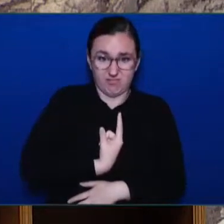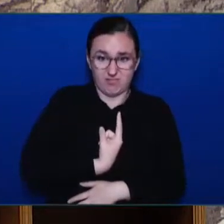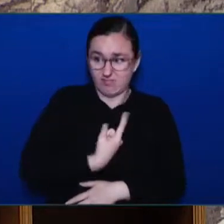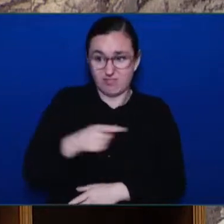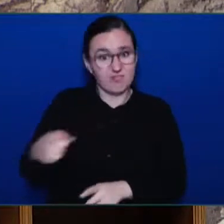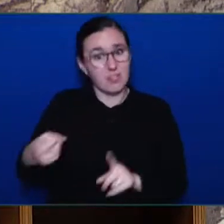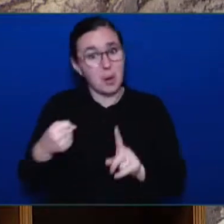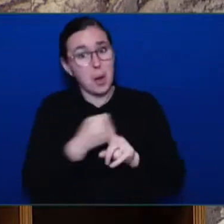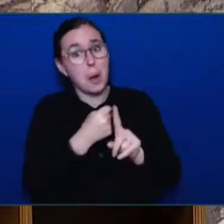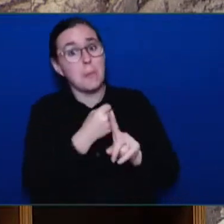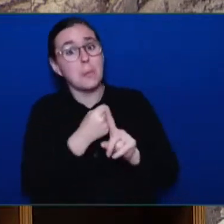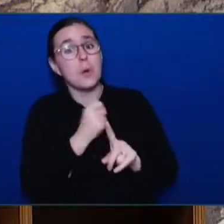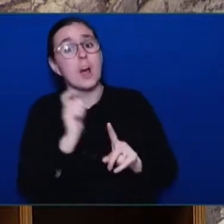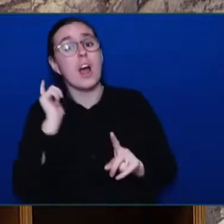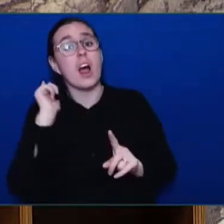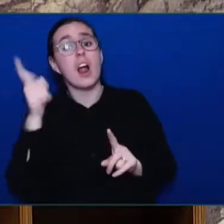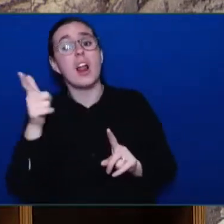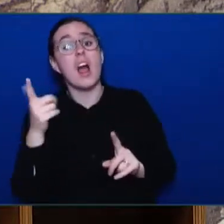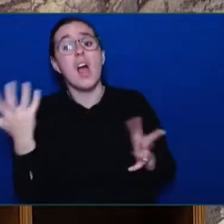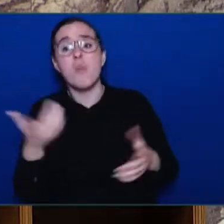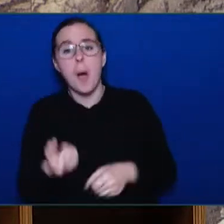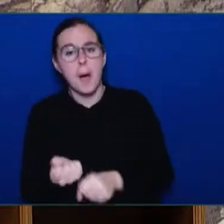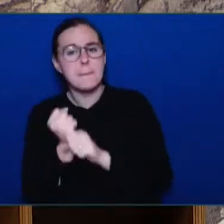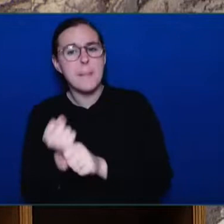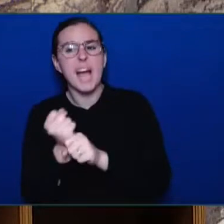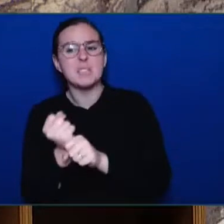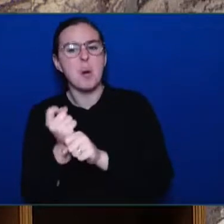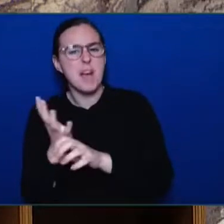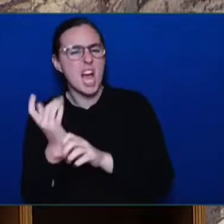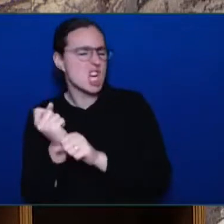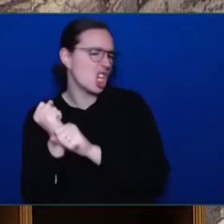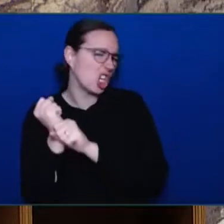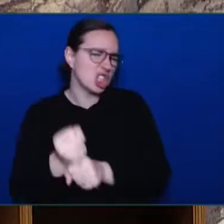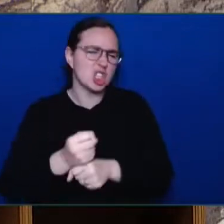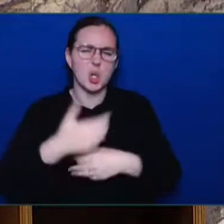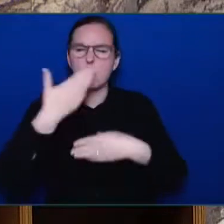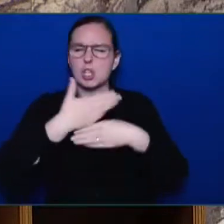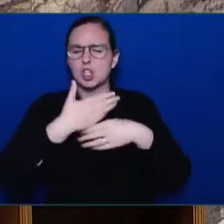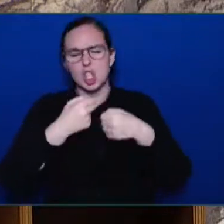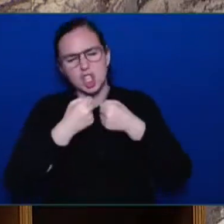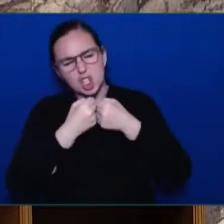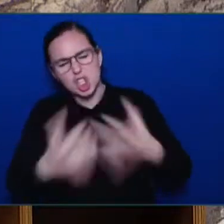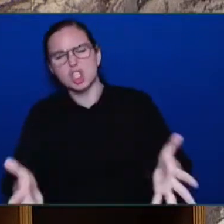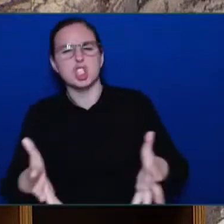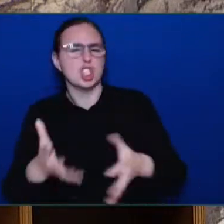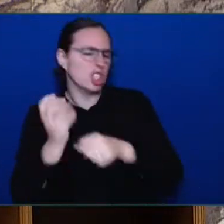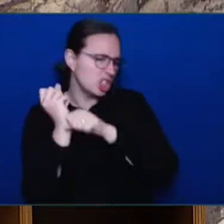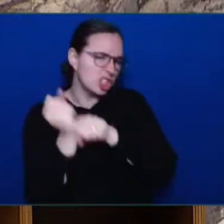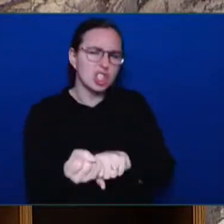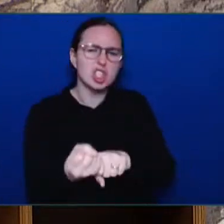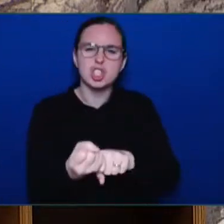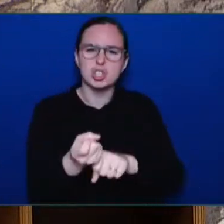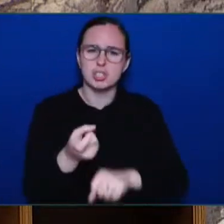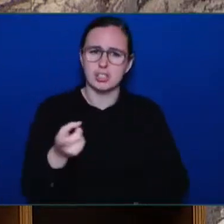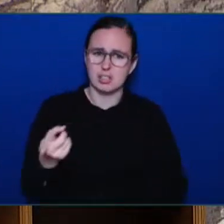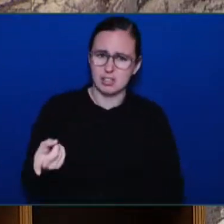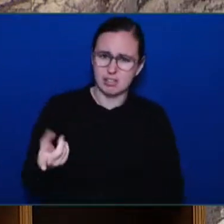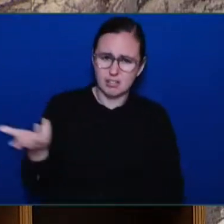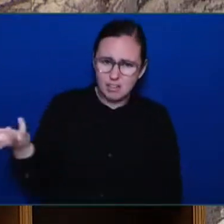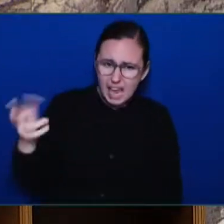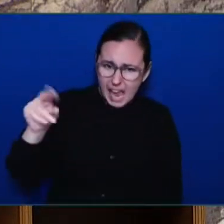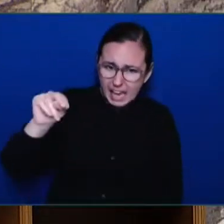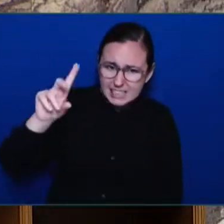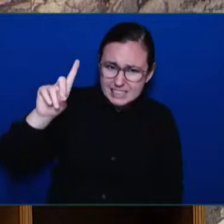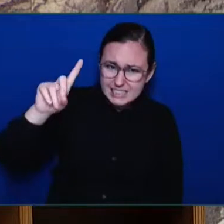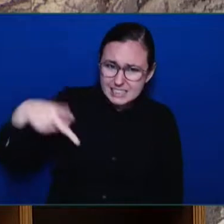the Housing Minister, can the Housing Minister explain why the NDP would force a landlord to keep renting to someone who physically attacked